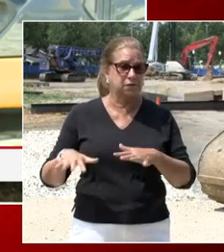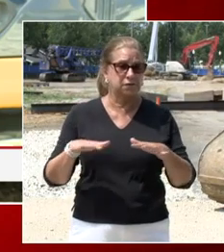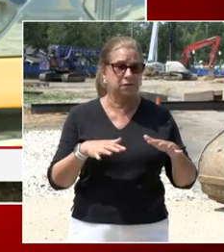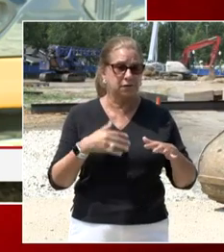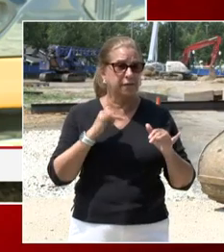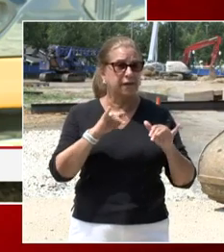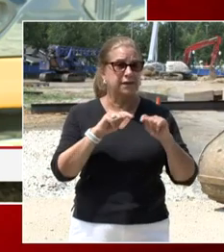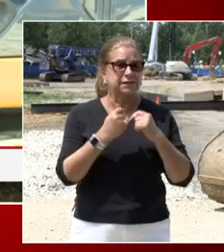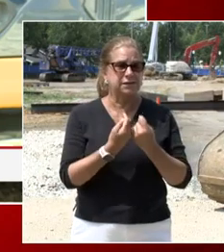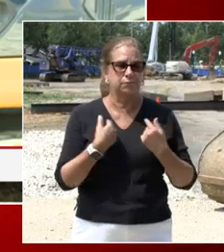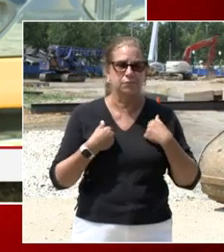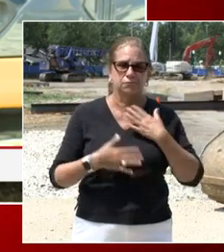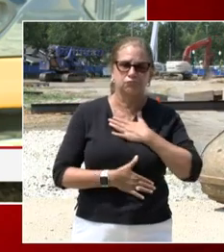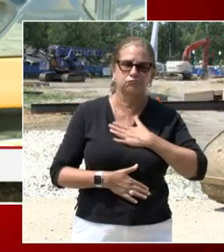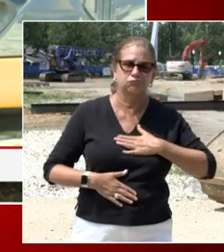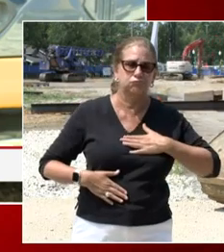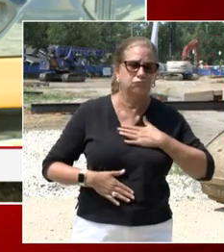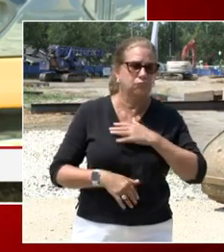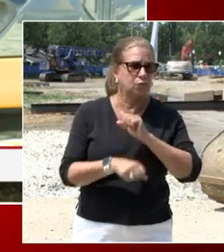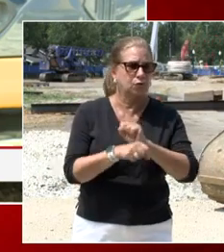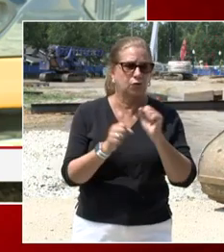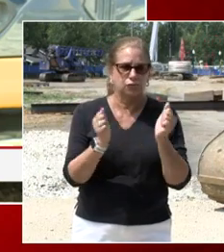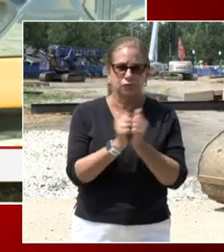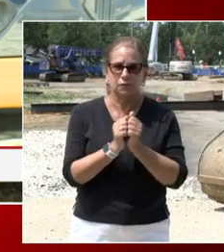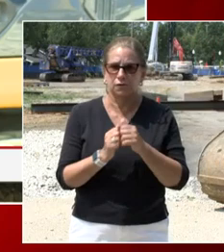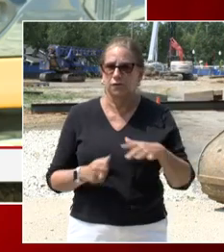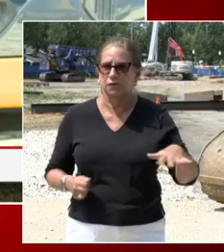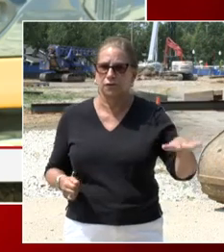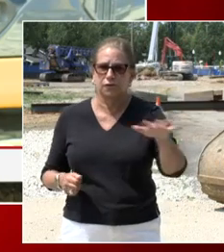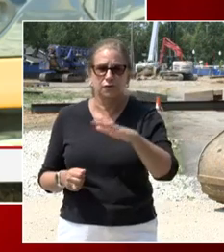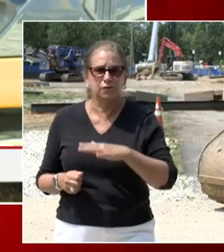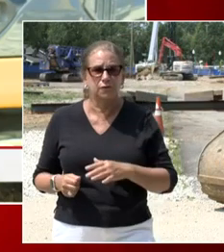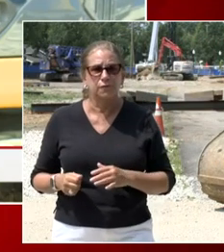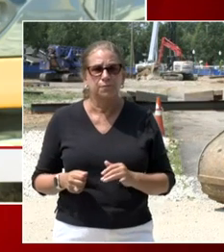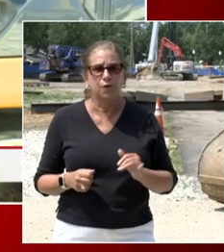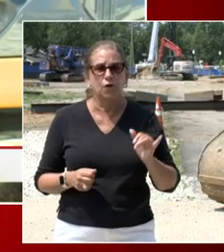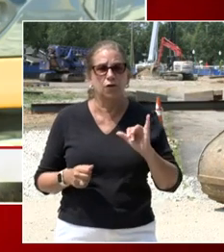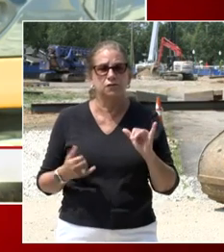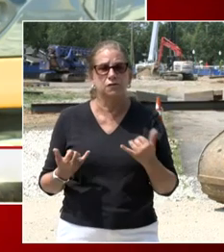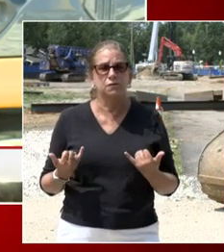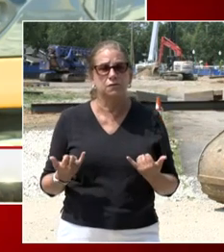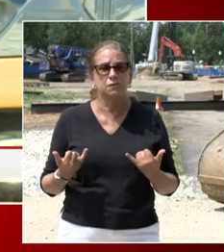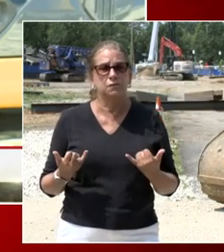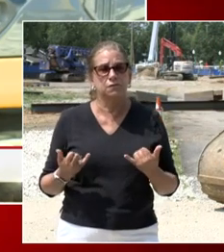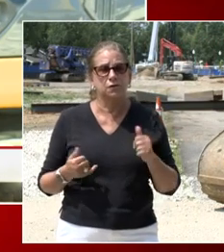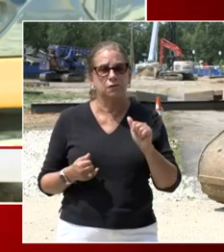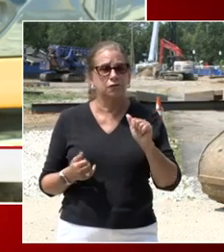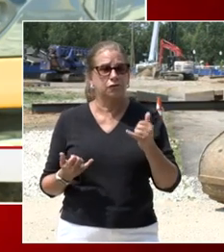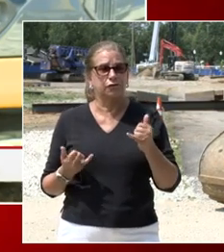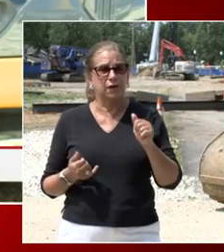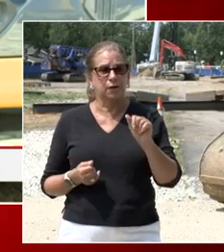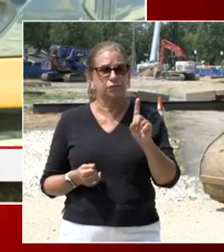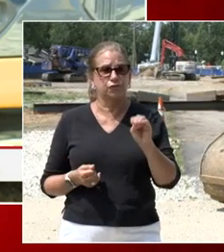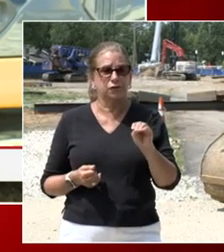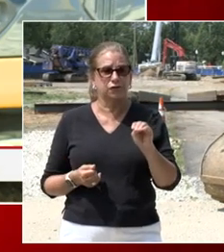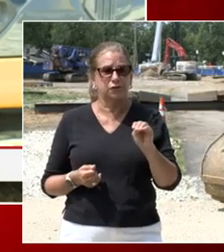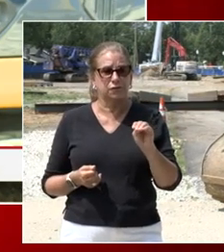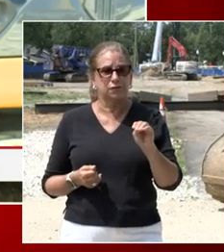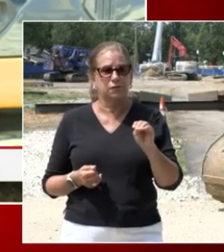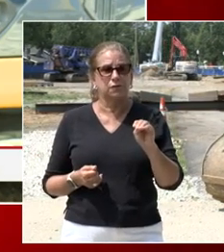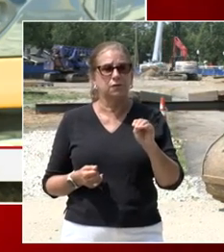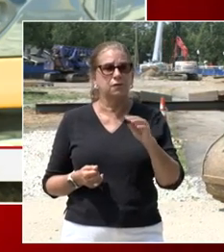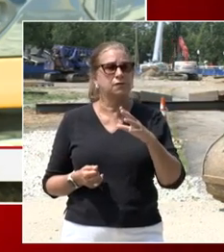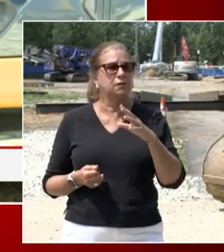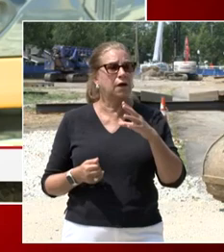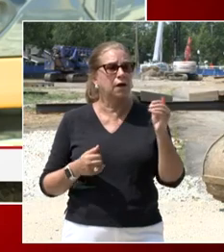there, and also the current administration at Whitman-Walker. It